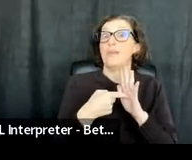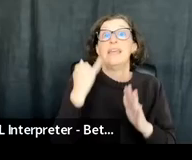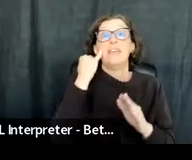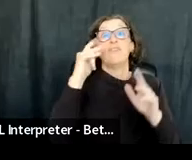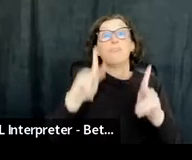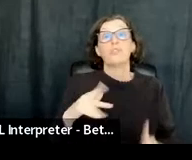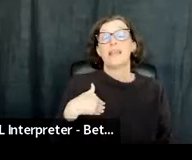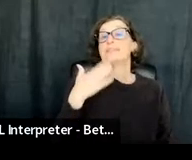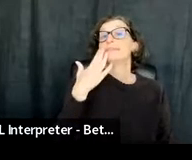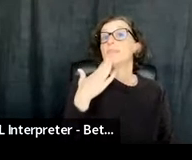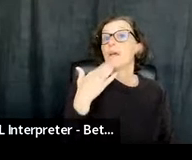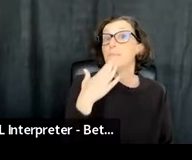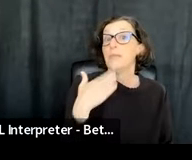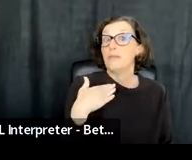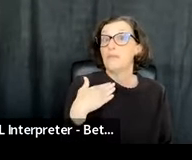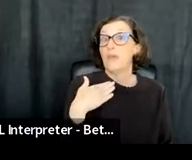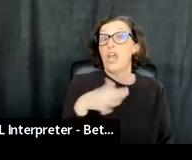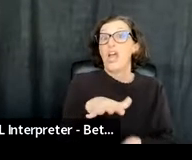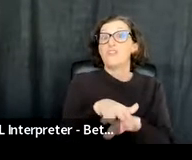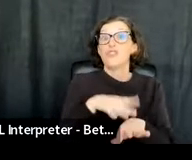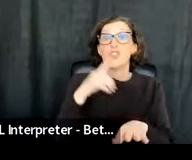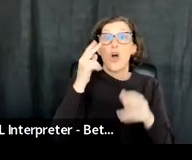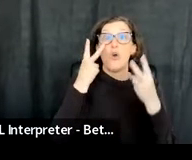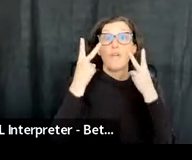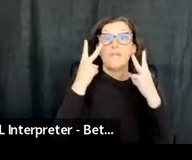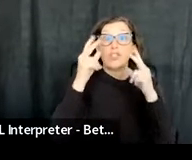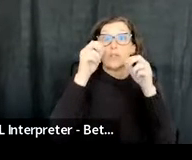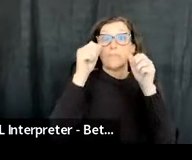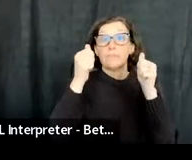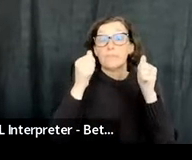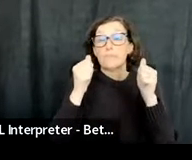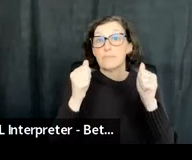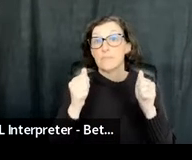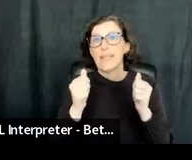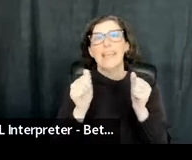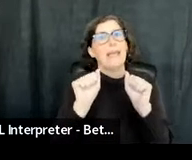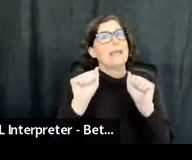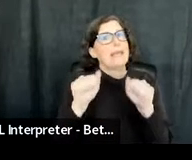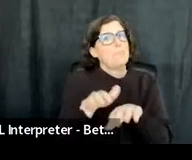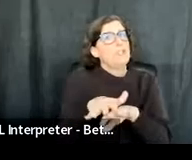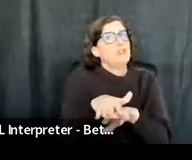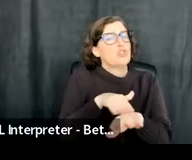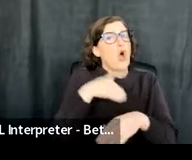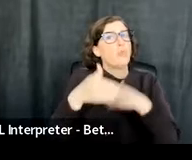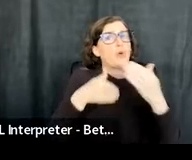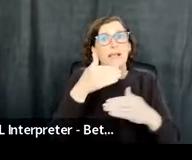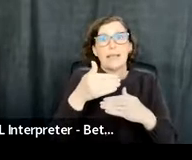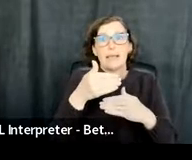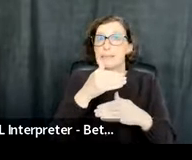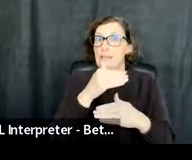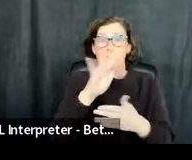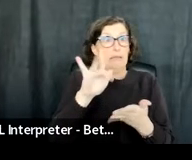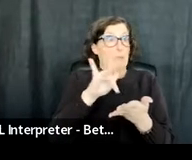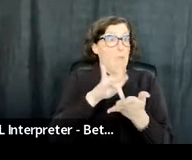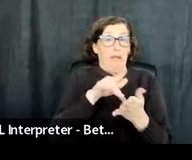and they have gradual vision loss over time. Sometimes it's gradual, sometimes it's actually more severe, and it can come in the middle of life, in the middle of a